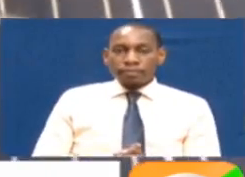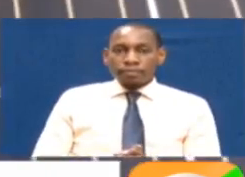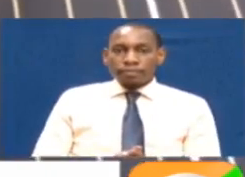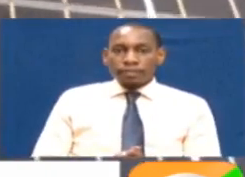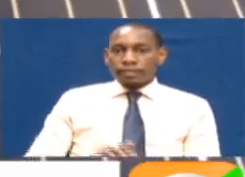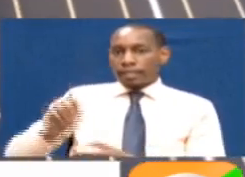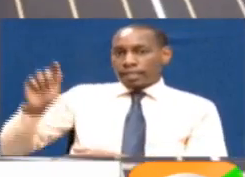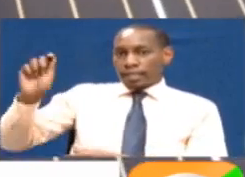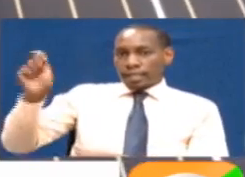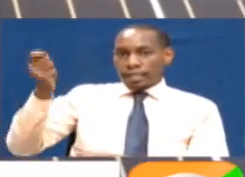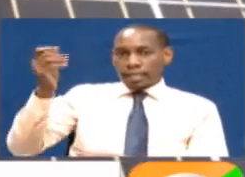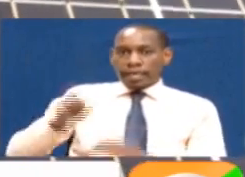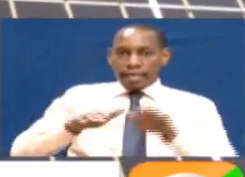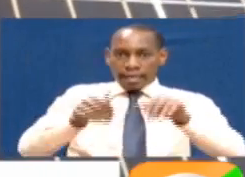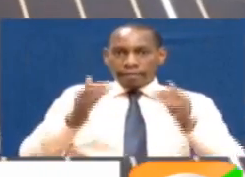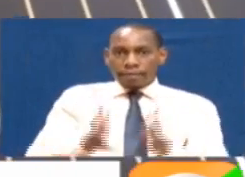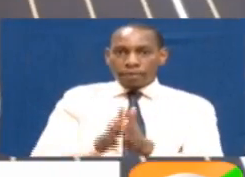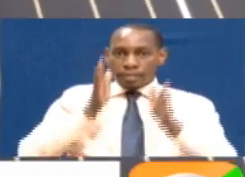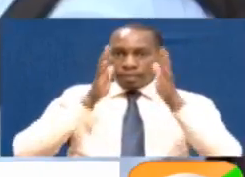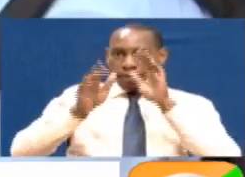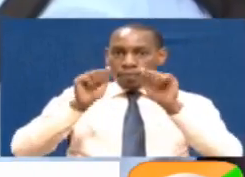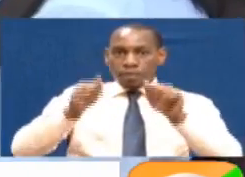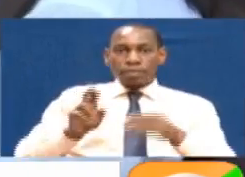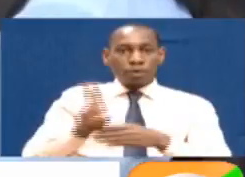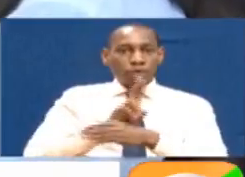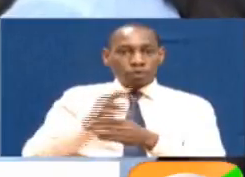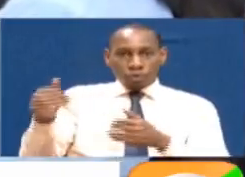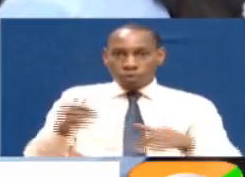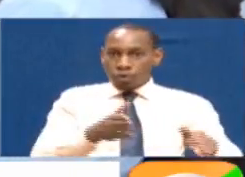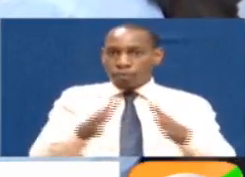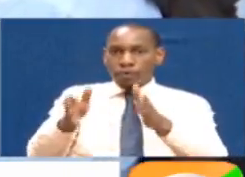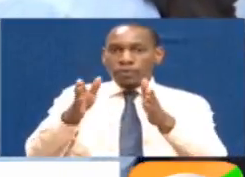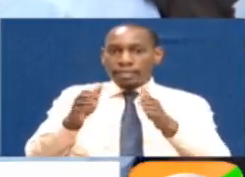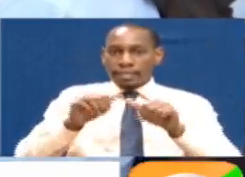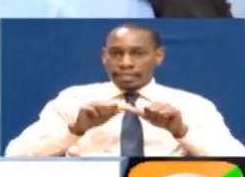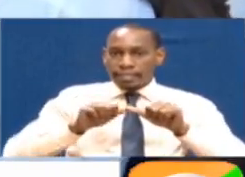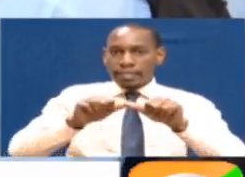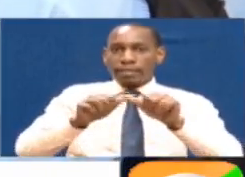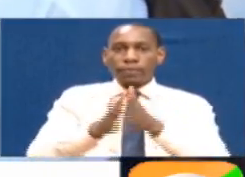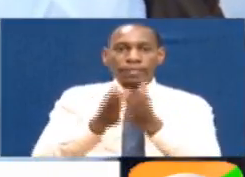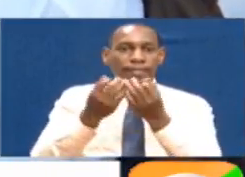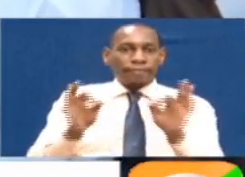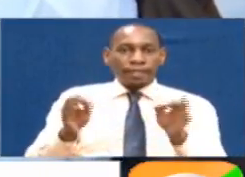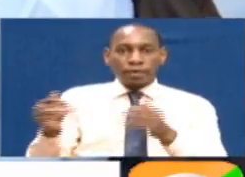day, Kenyan farmers and innovators can explore this option as a sustainable and